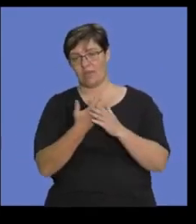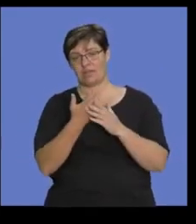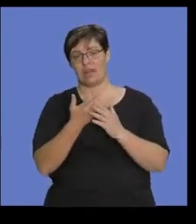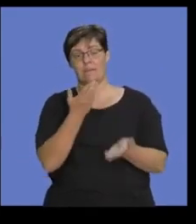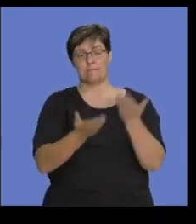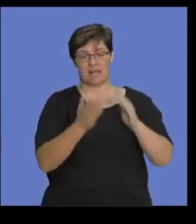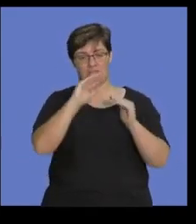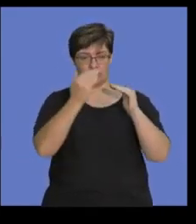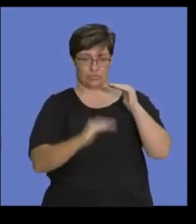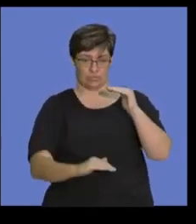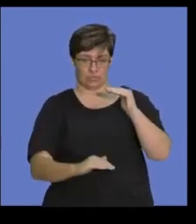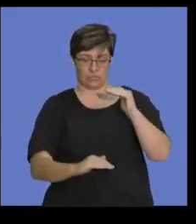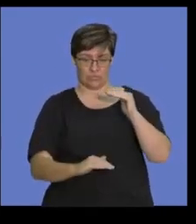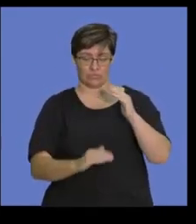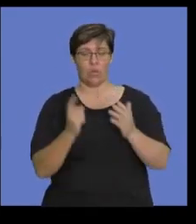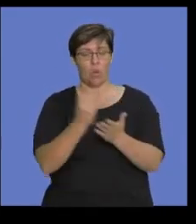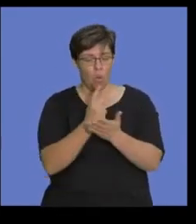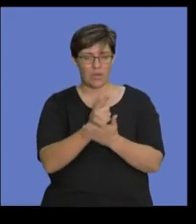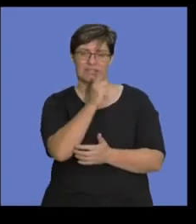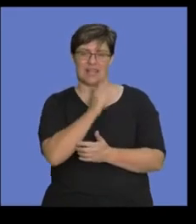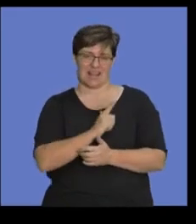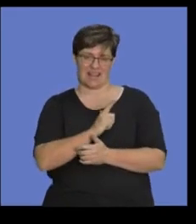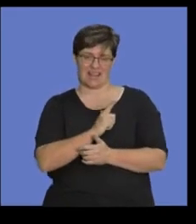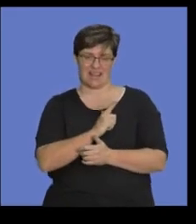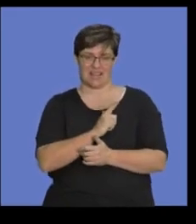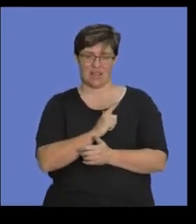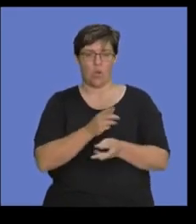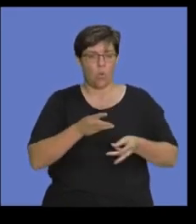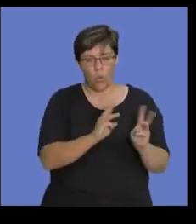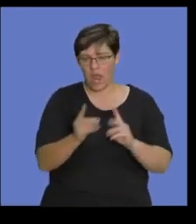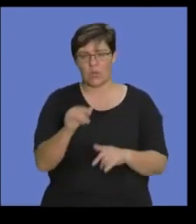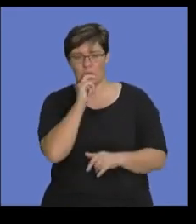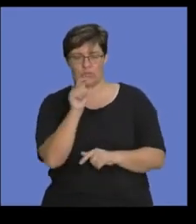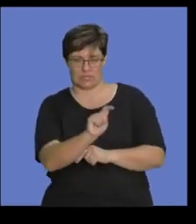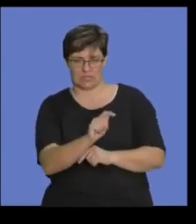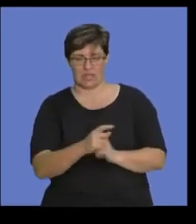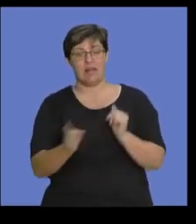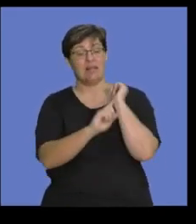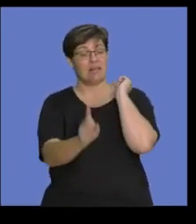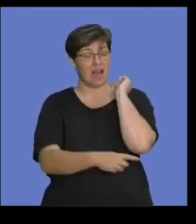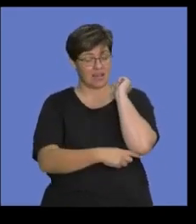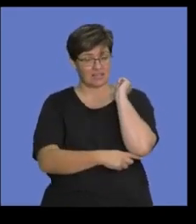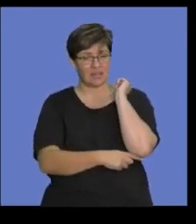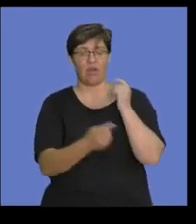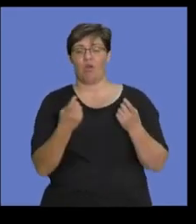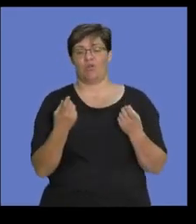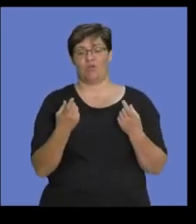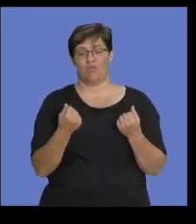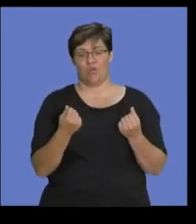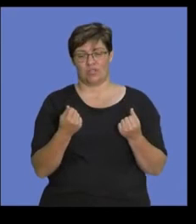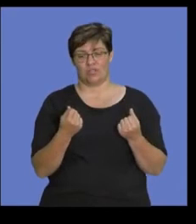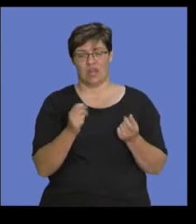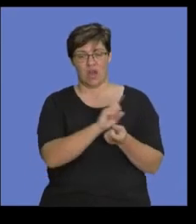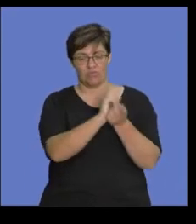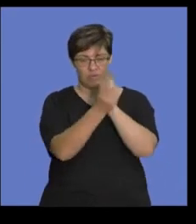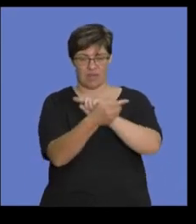on a reducing balance, you will always be told. I will keep on emphasizing. Then lastly, calculate the